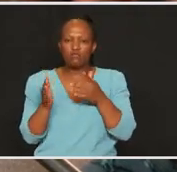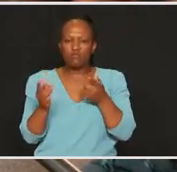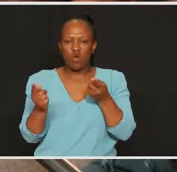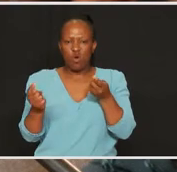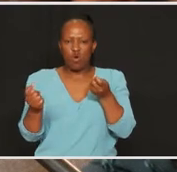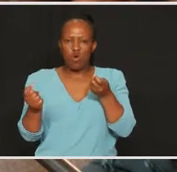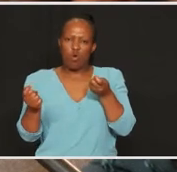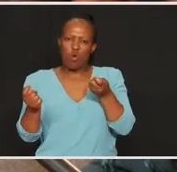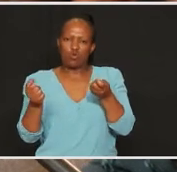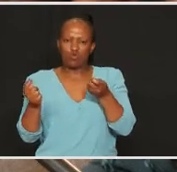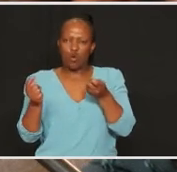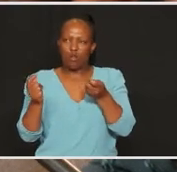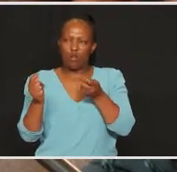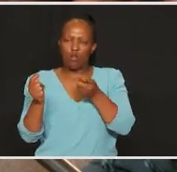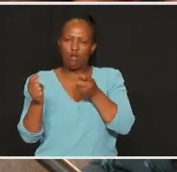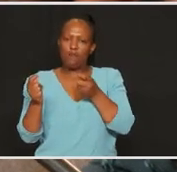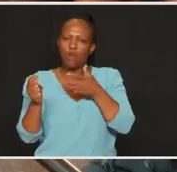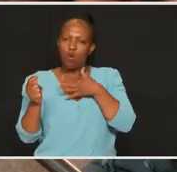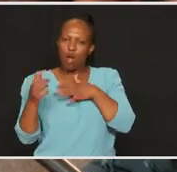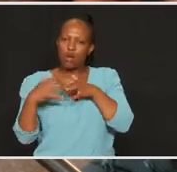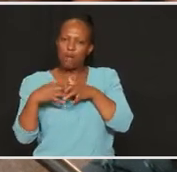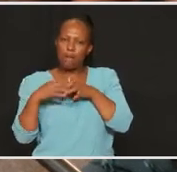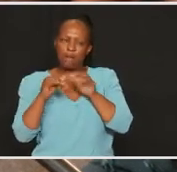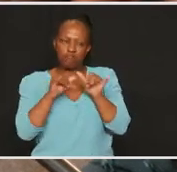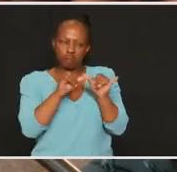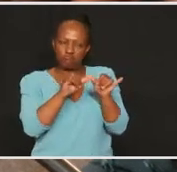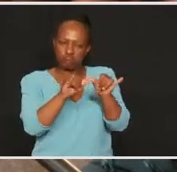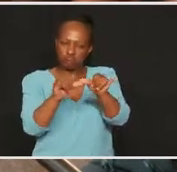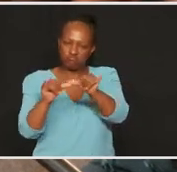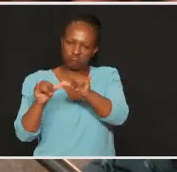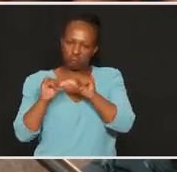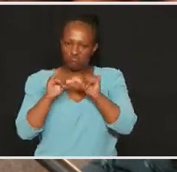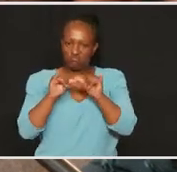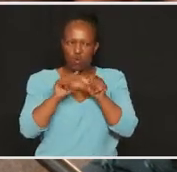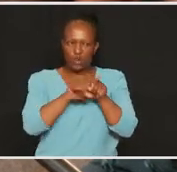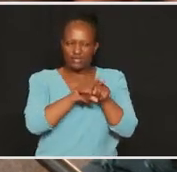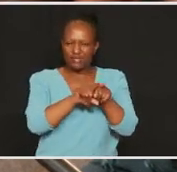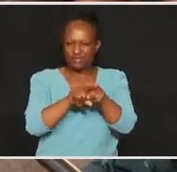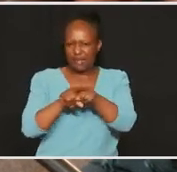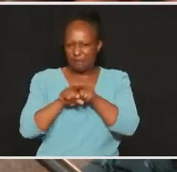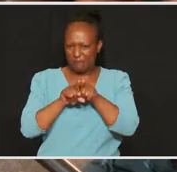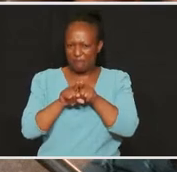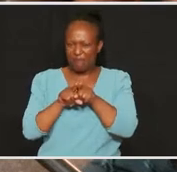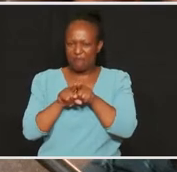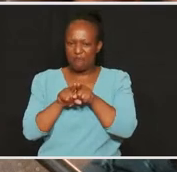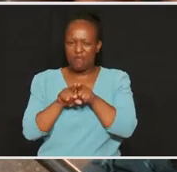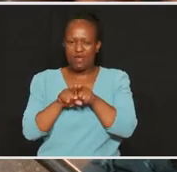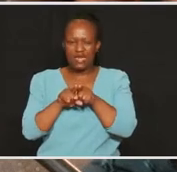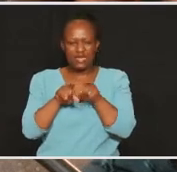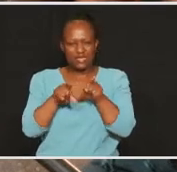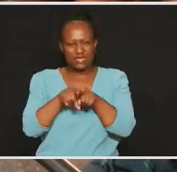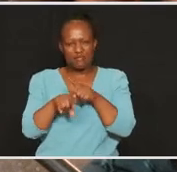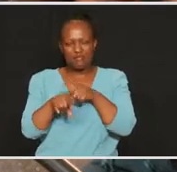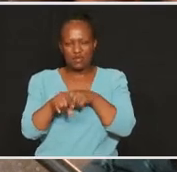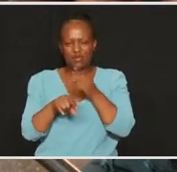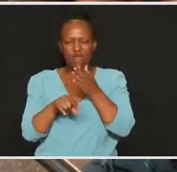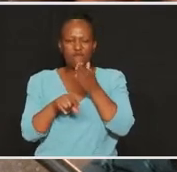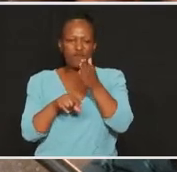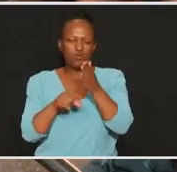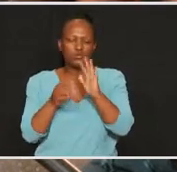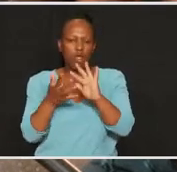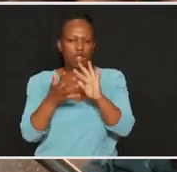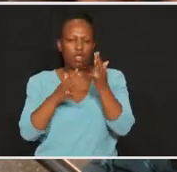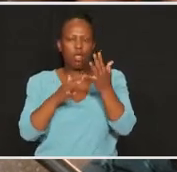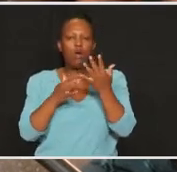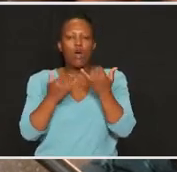top-down one-size-fits-all old-fashioned standardization and imposition at exactly the time that Futures calls for